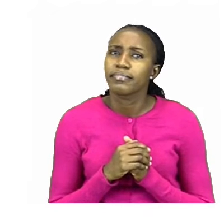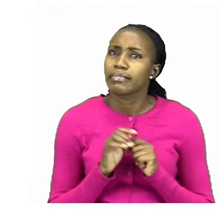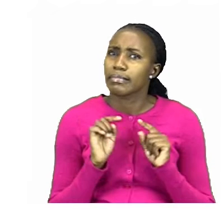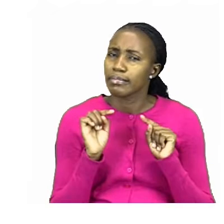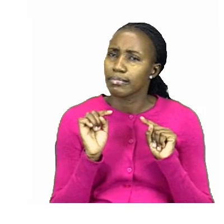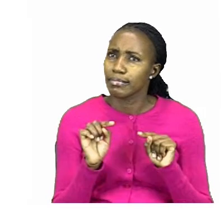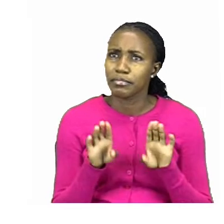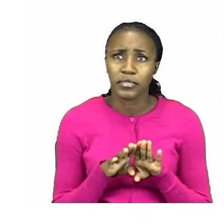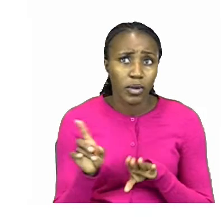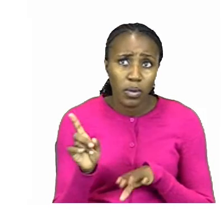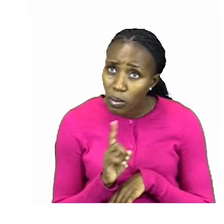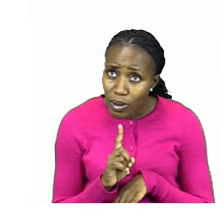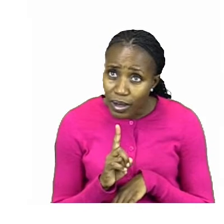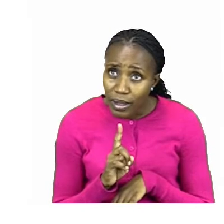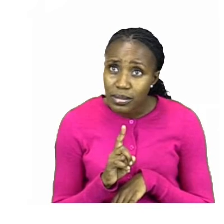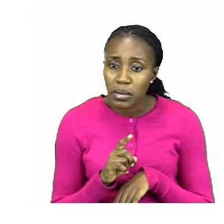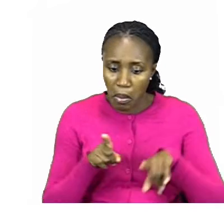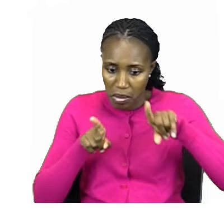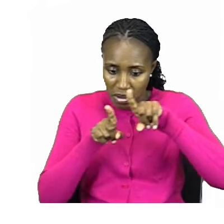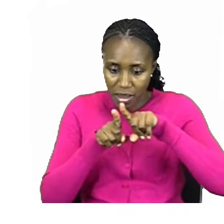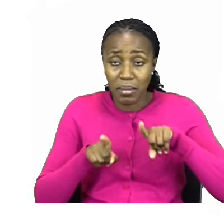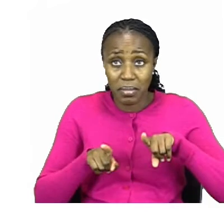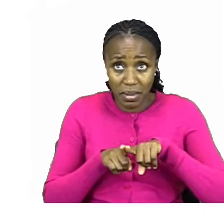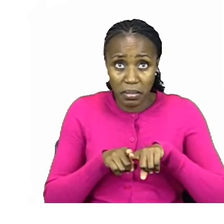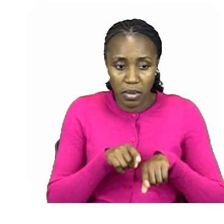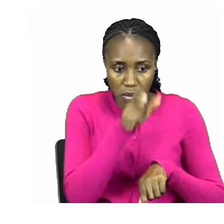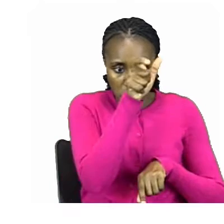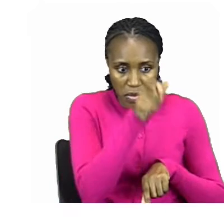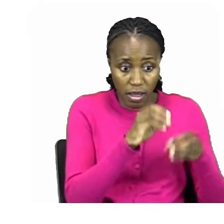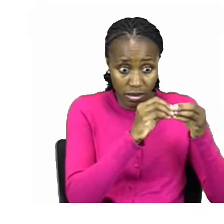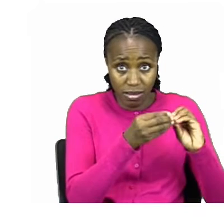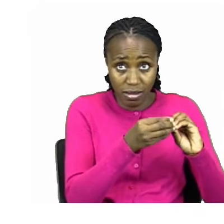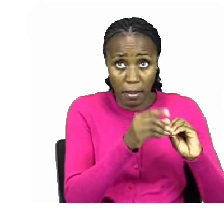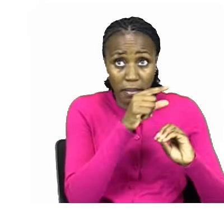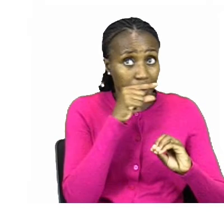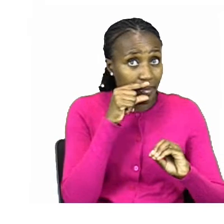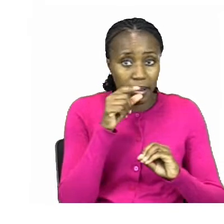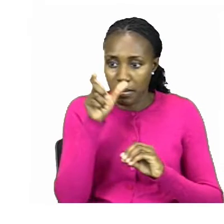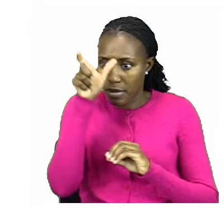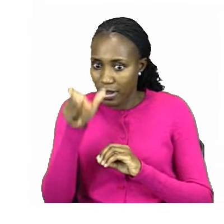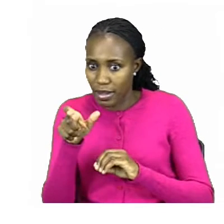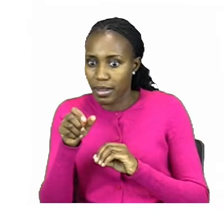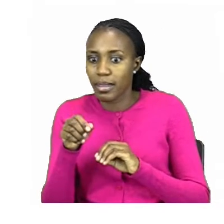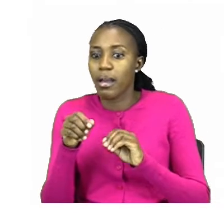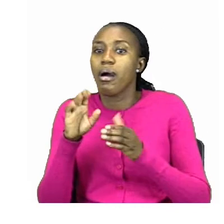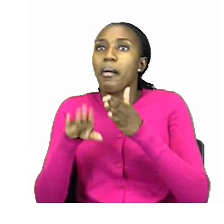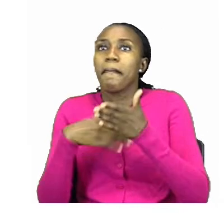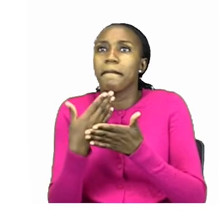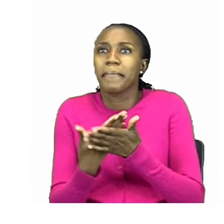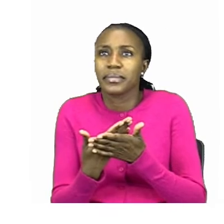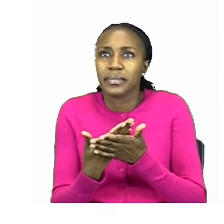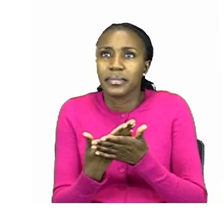to do matching. It says here, match the number cards to the